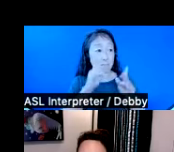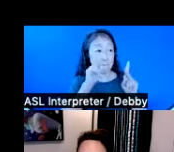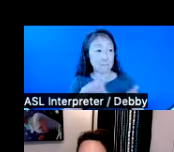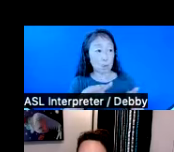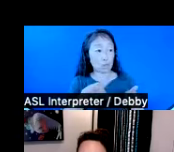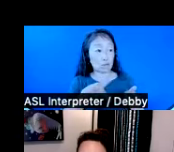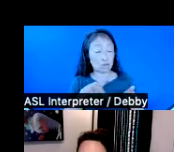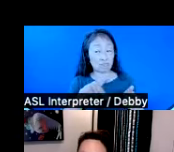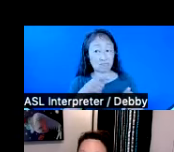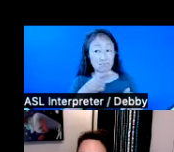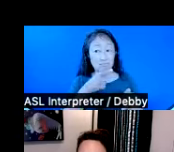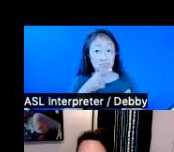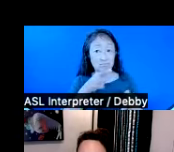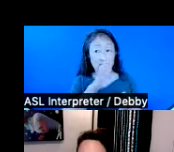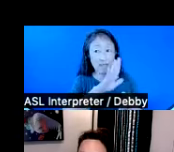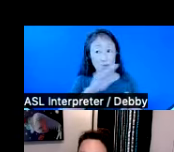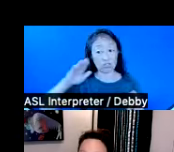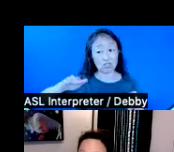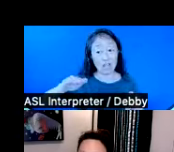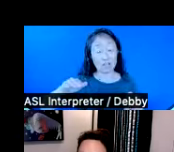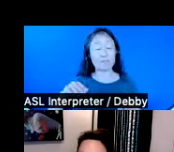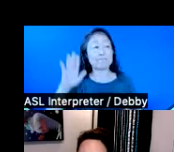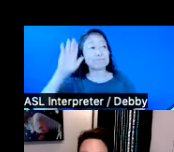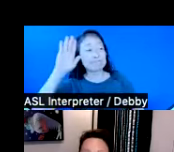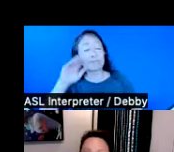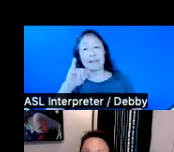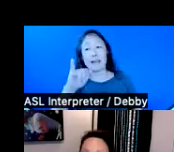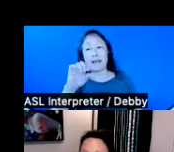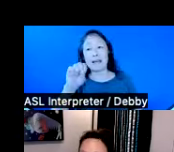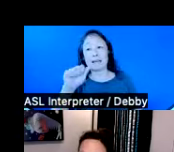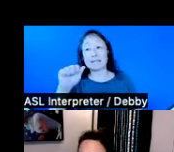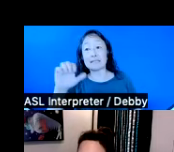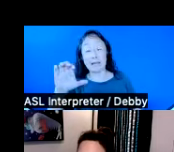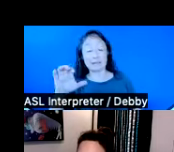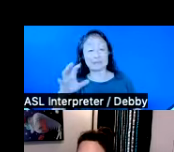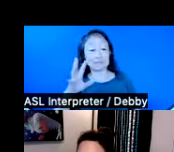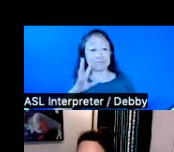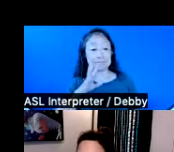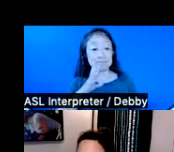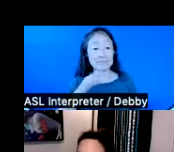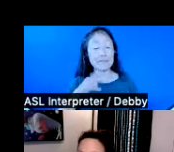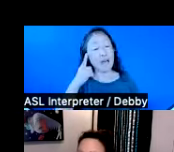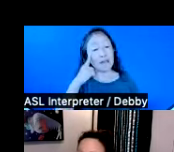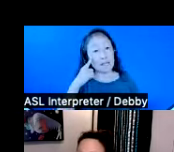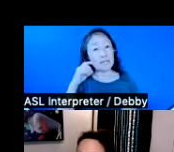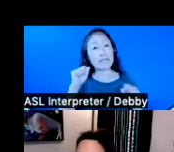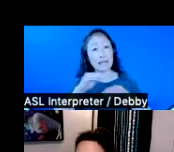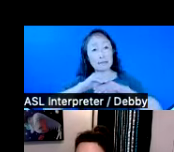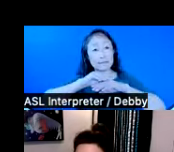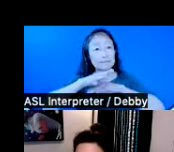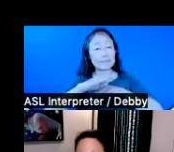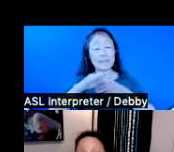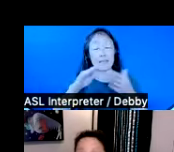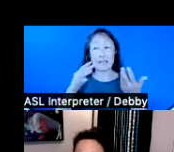This is Isaac. I just want to say, I think it could impact one's ability to enjoy sexual intercourse with